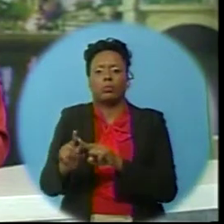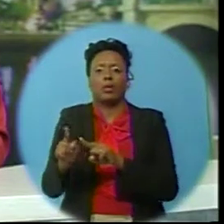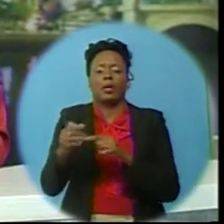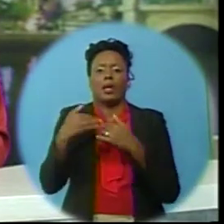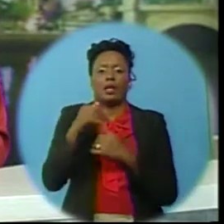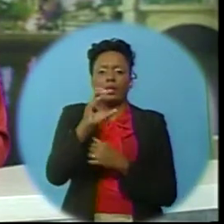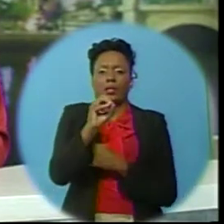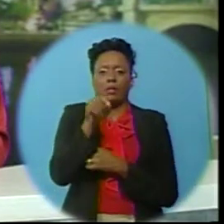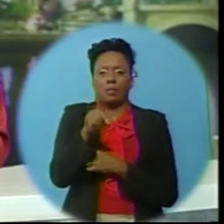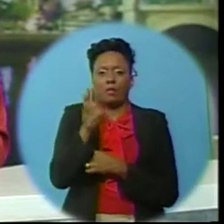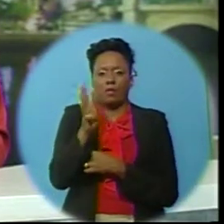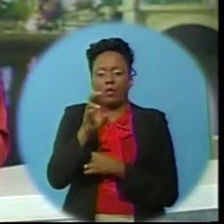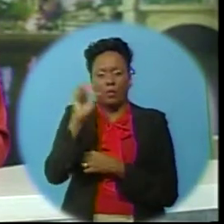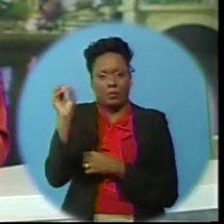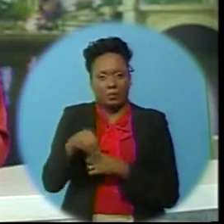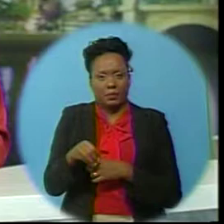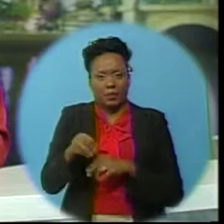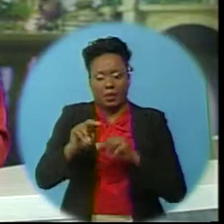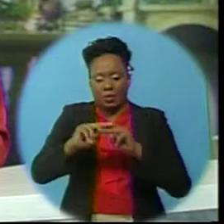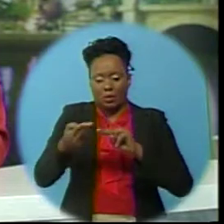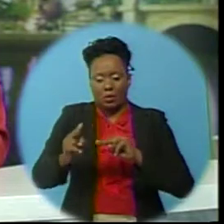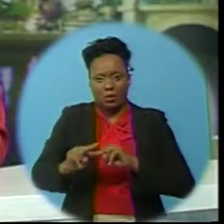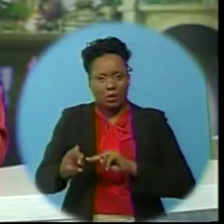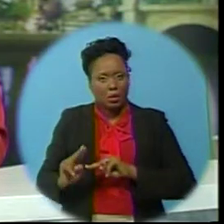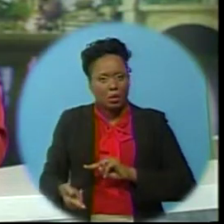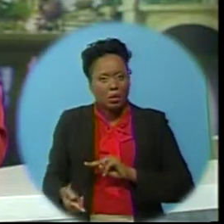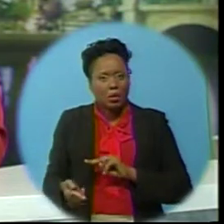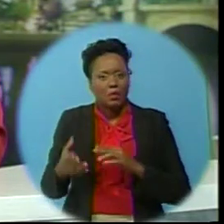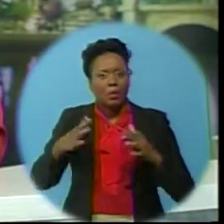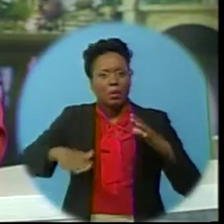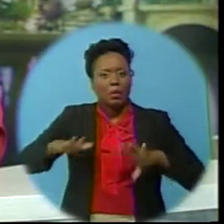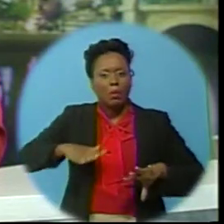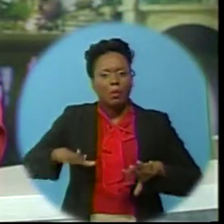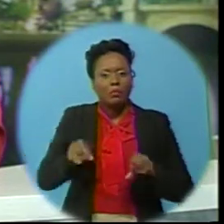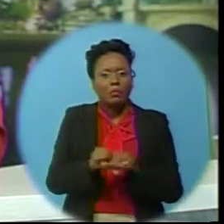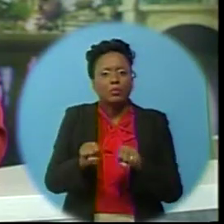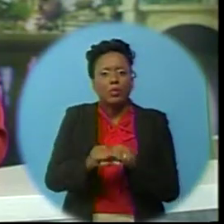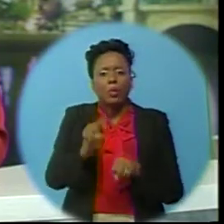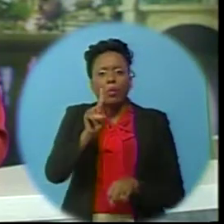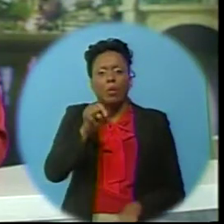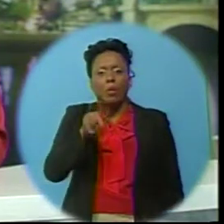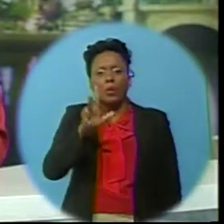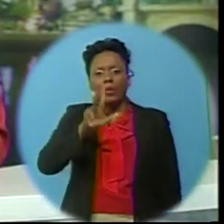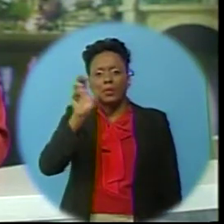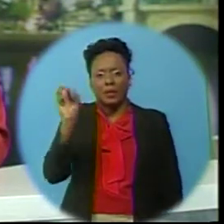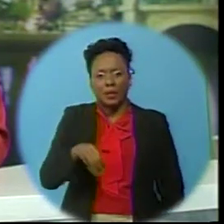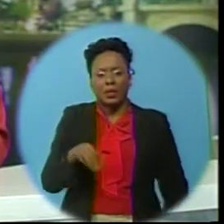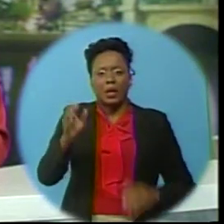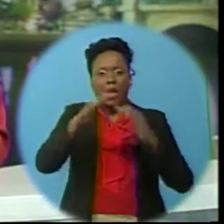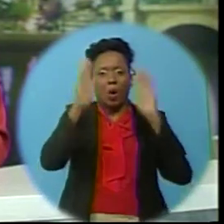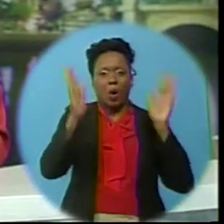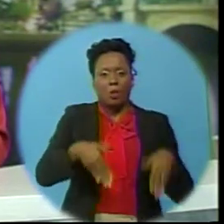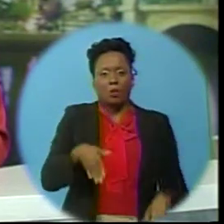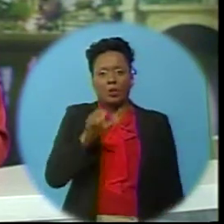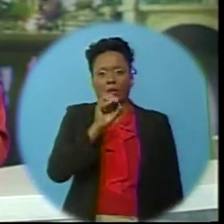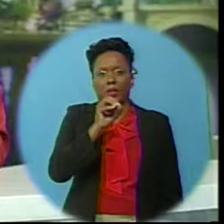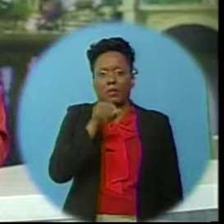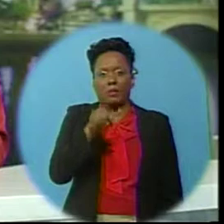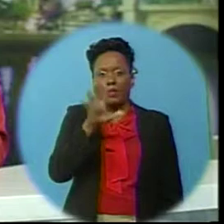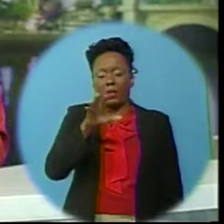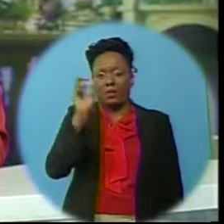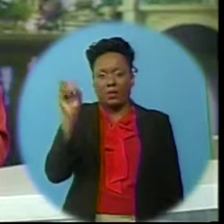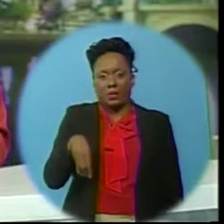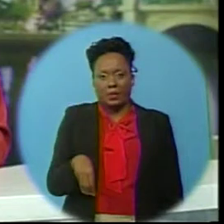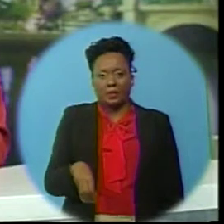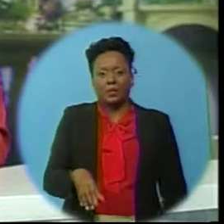of 0.4%. Decreases were registered for clothing and footwear by 1.3% and housing by